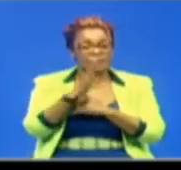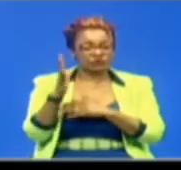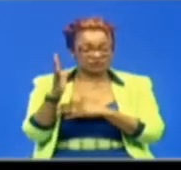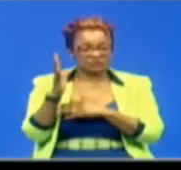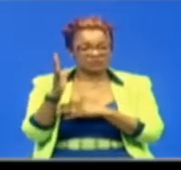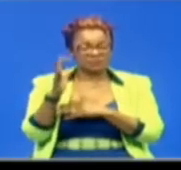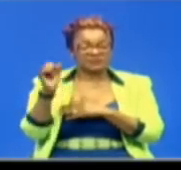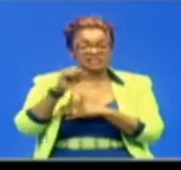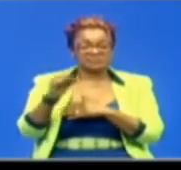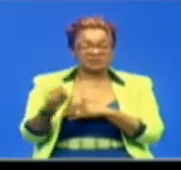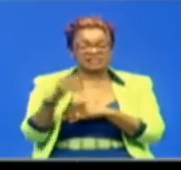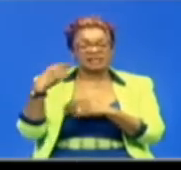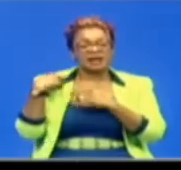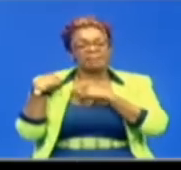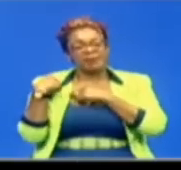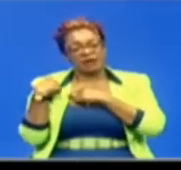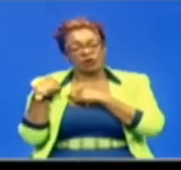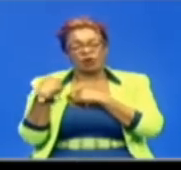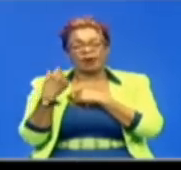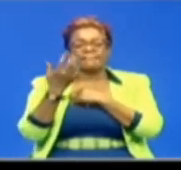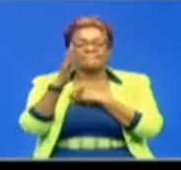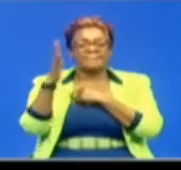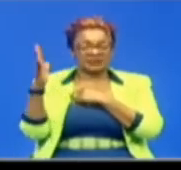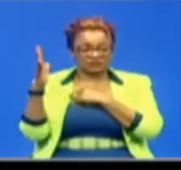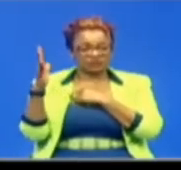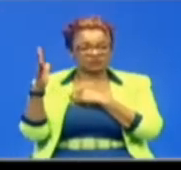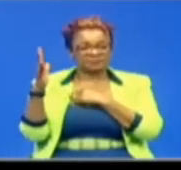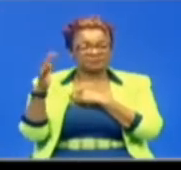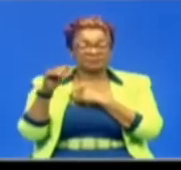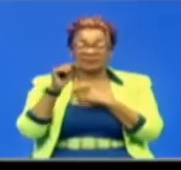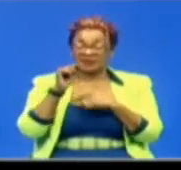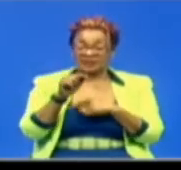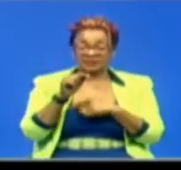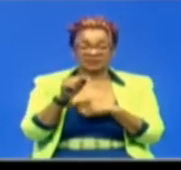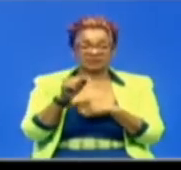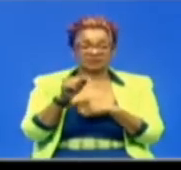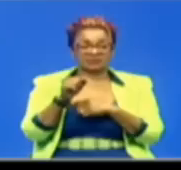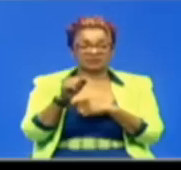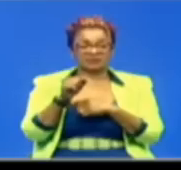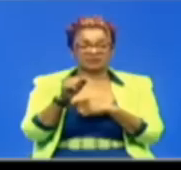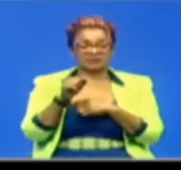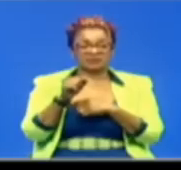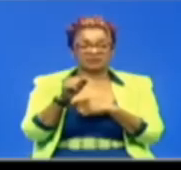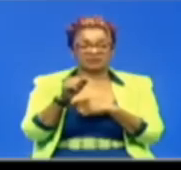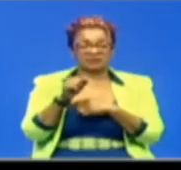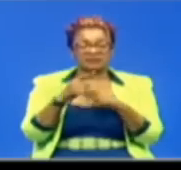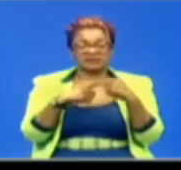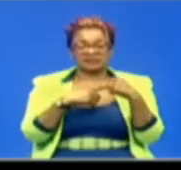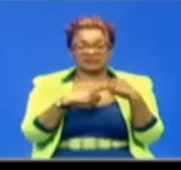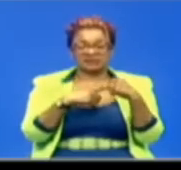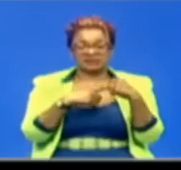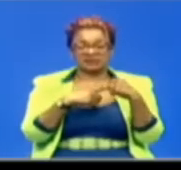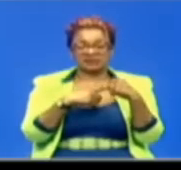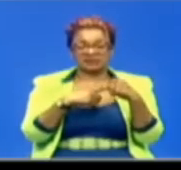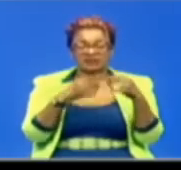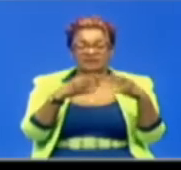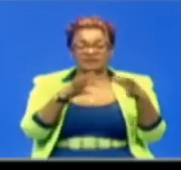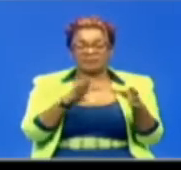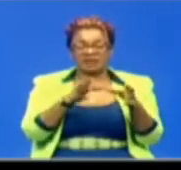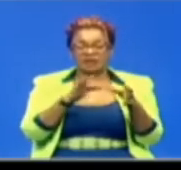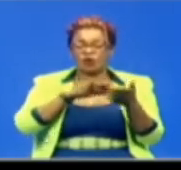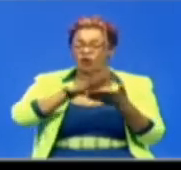species depends on plants, and the species is 6 families